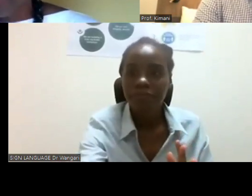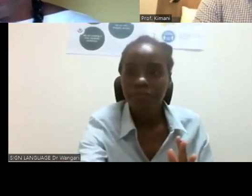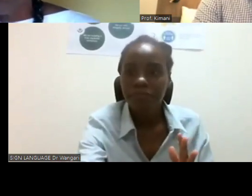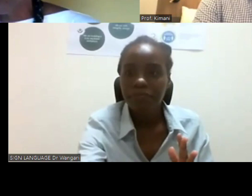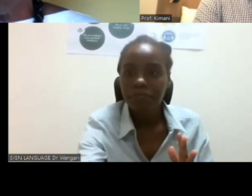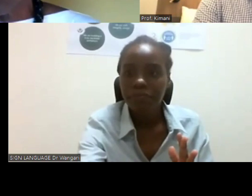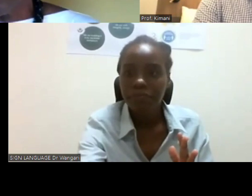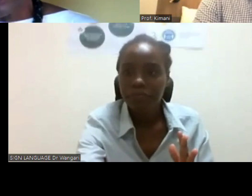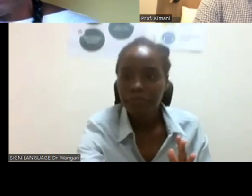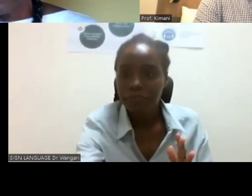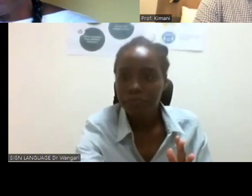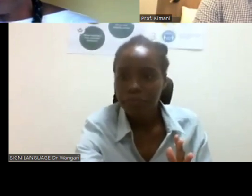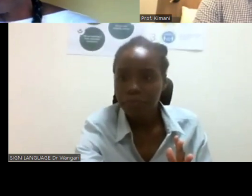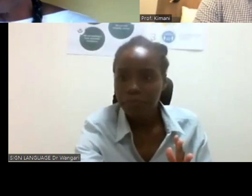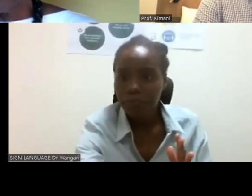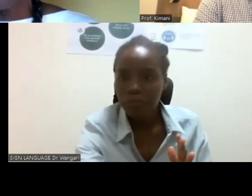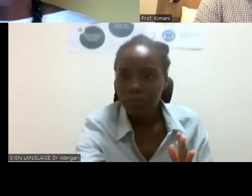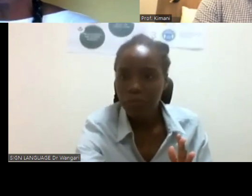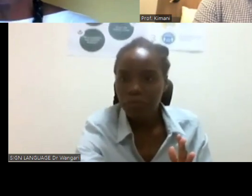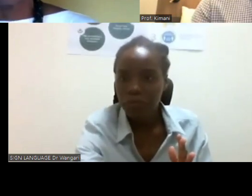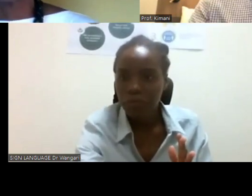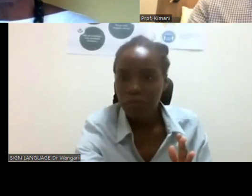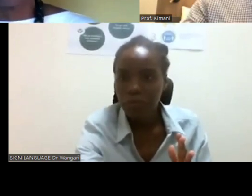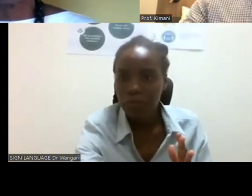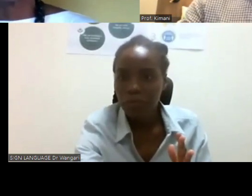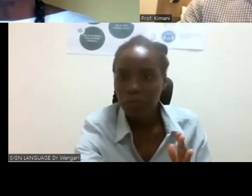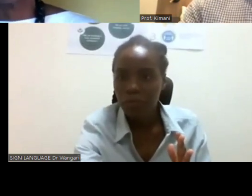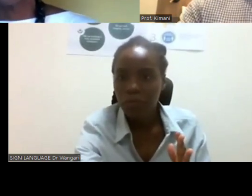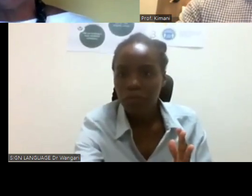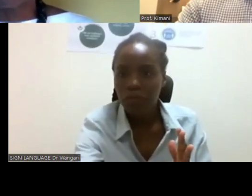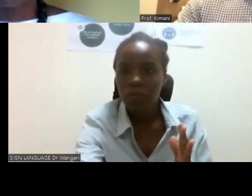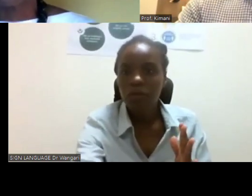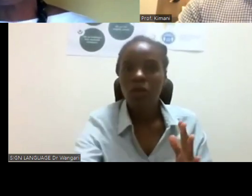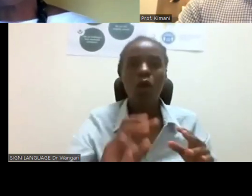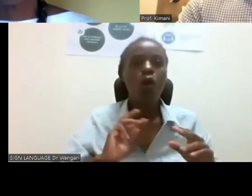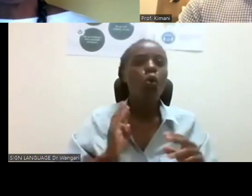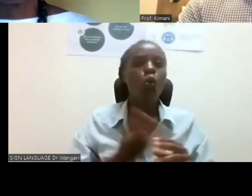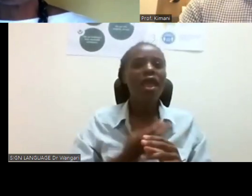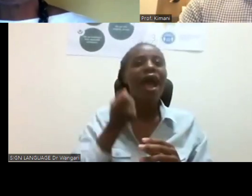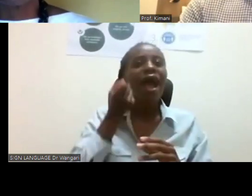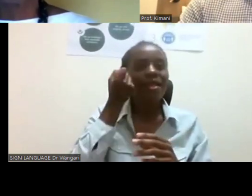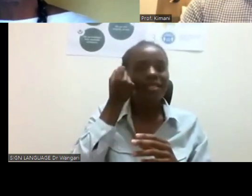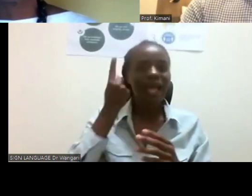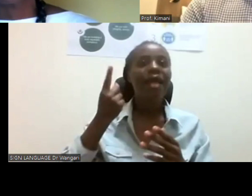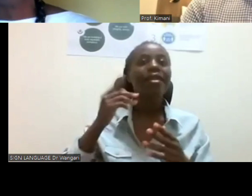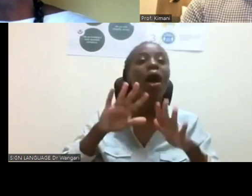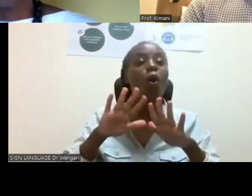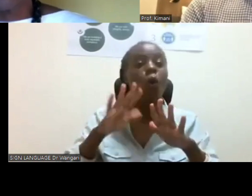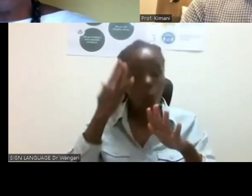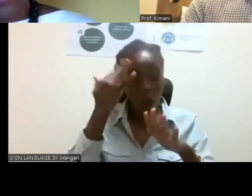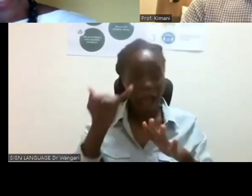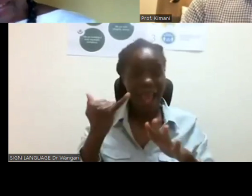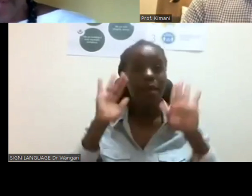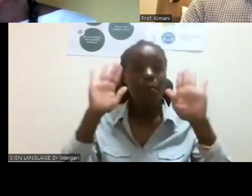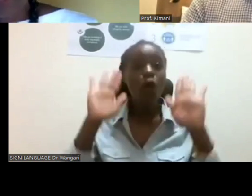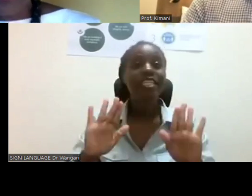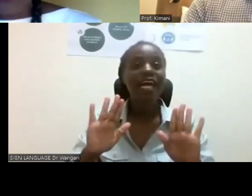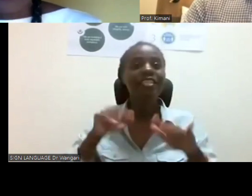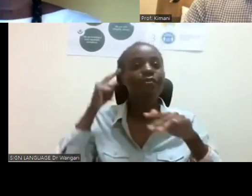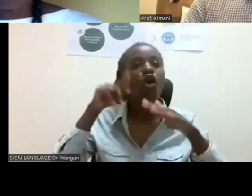value in making sure that this integration work, which is integration of FGMC into the health